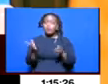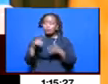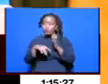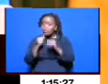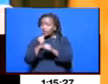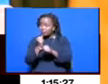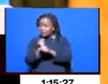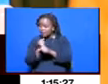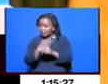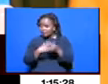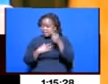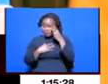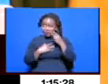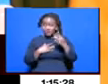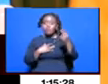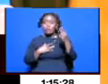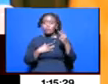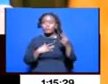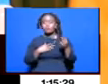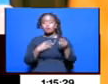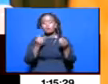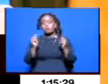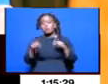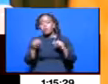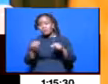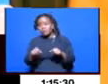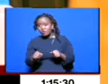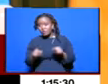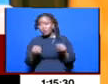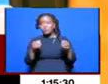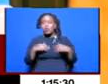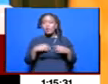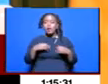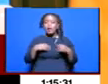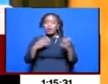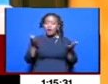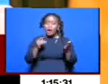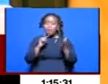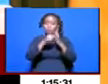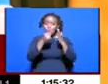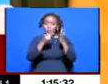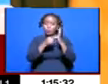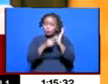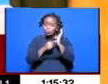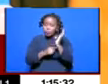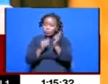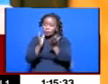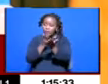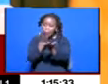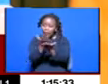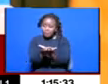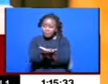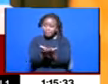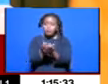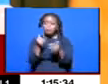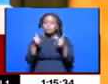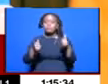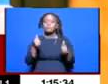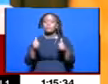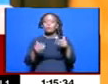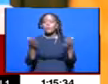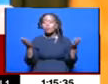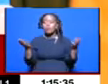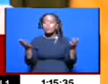view, they would have laid down a prayer in which